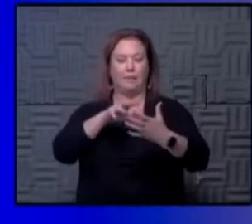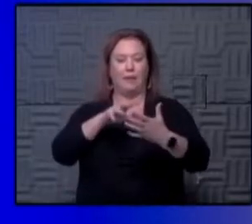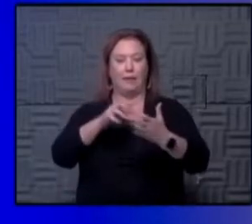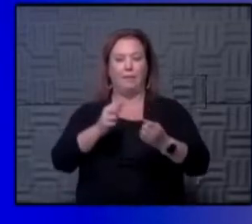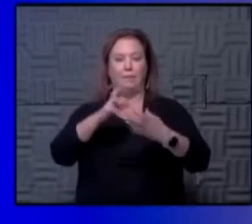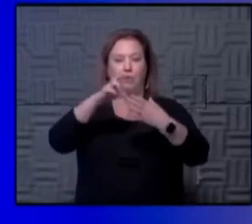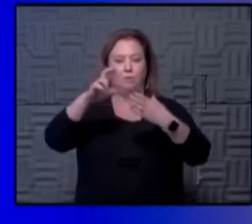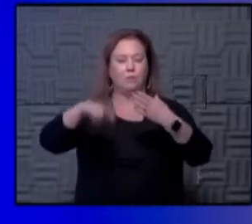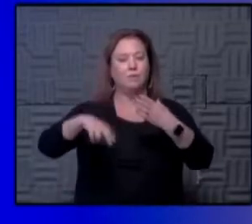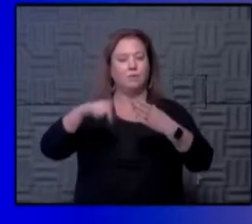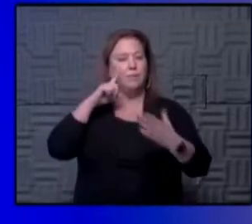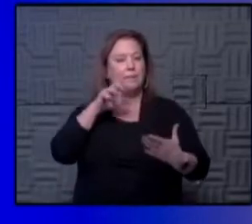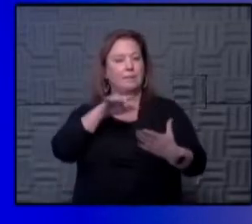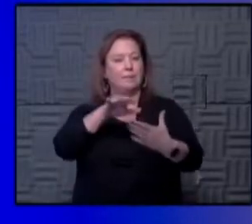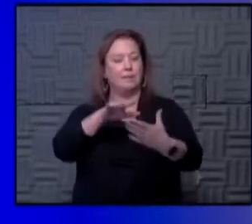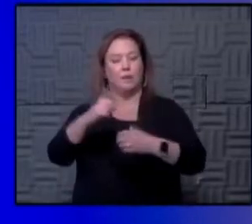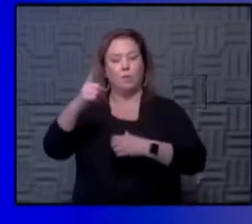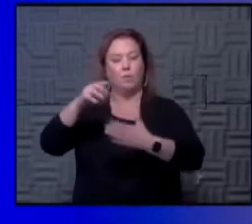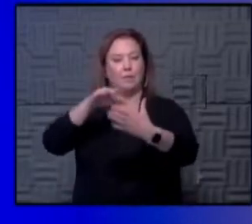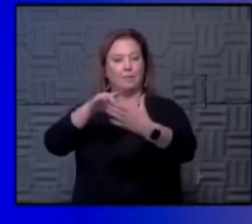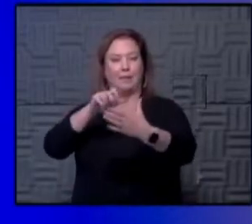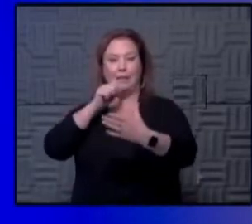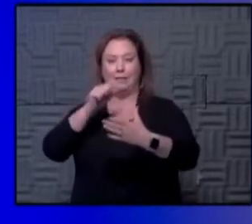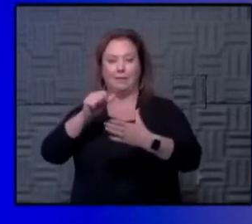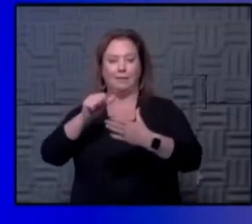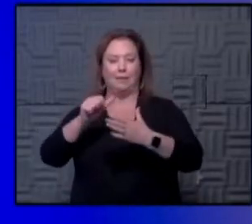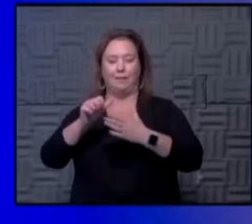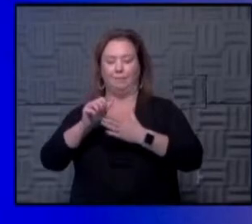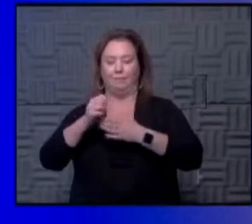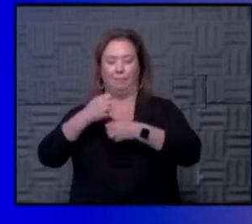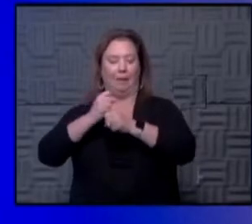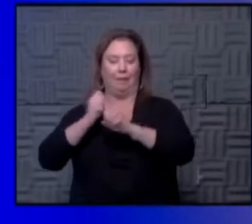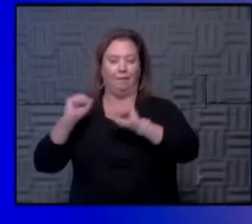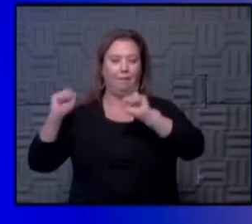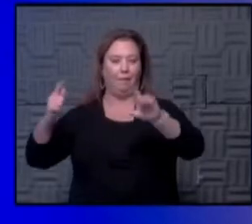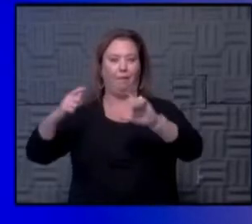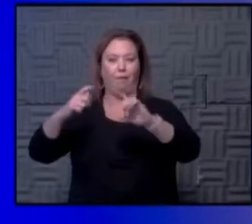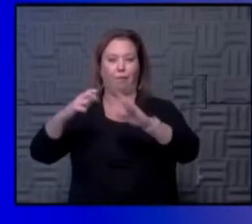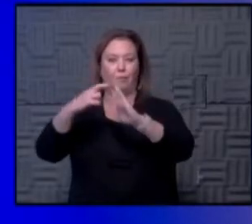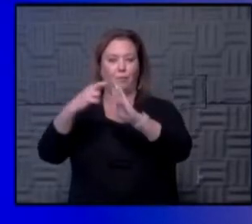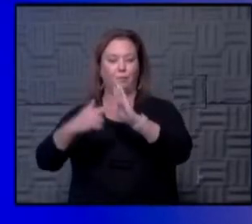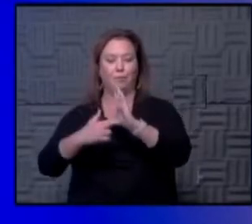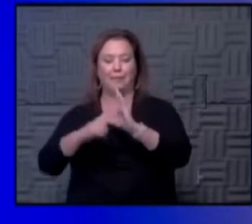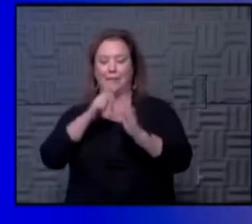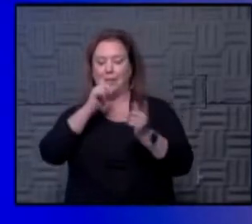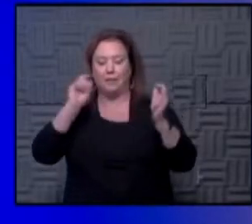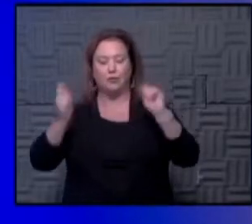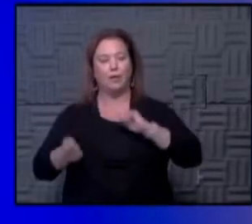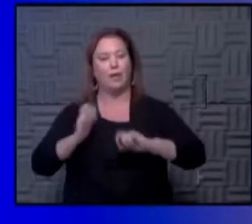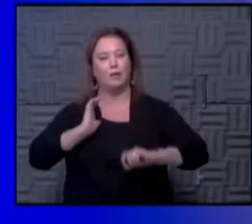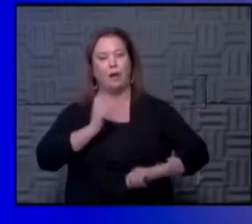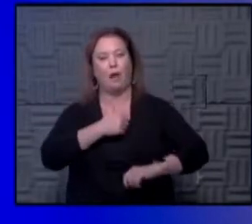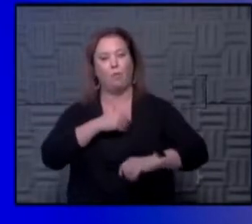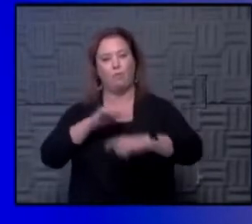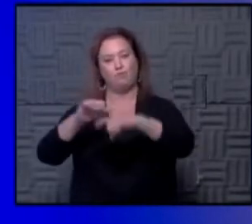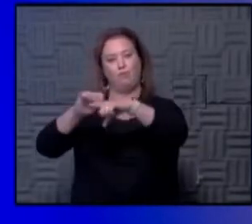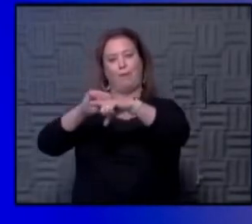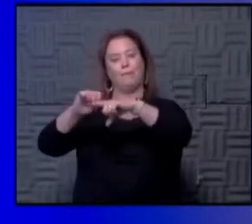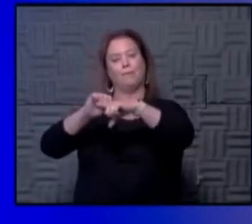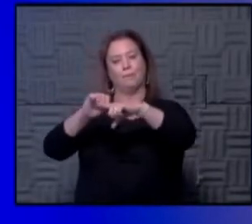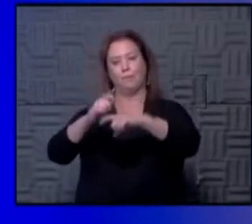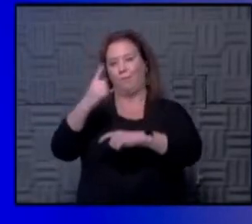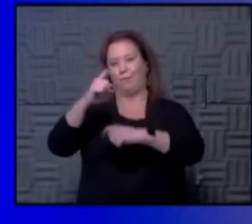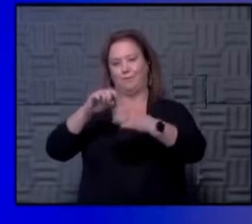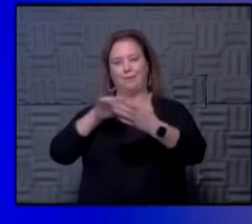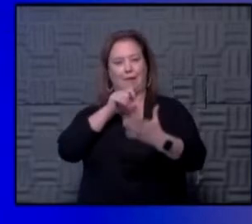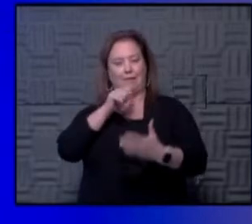results from all of these studies. One study does not guidelines make or change in practice. So I think it's very interesting. It